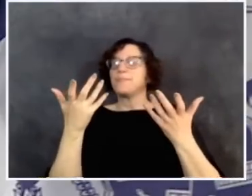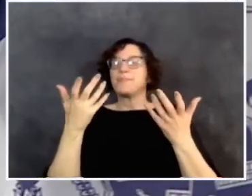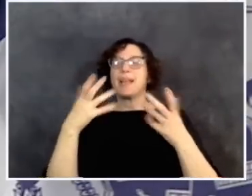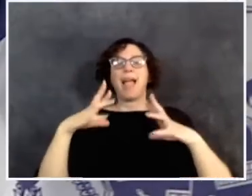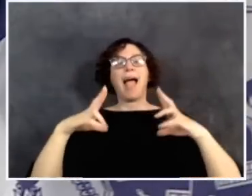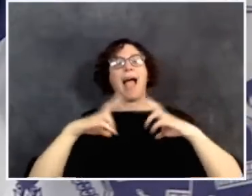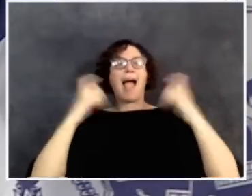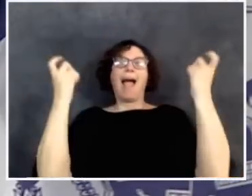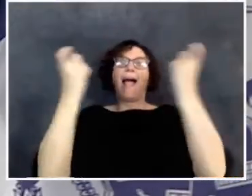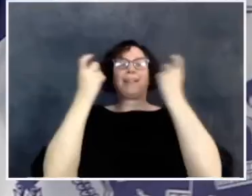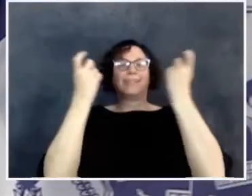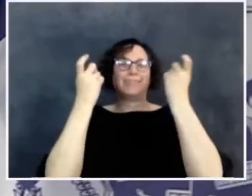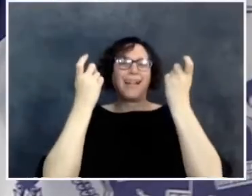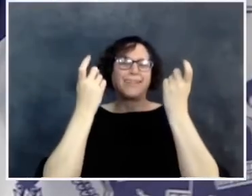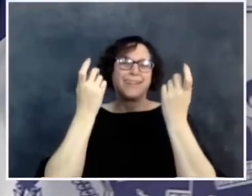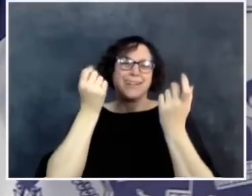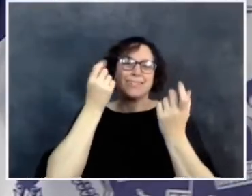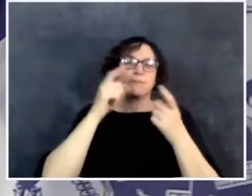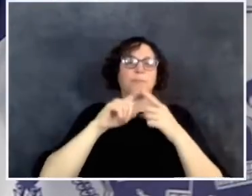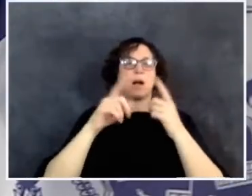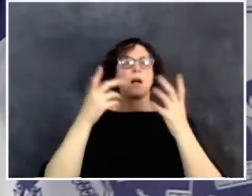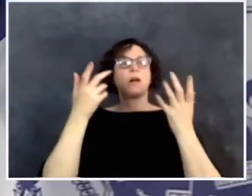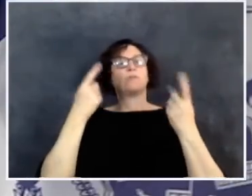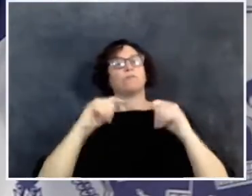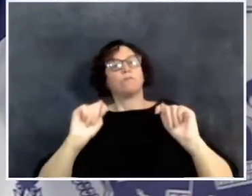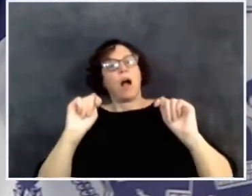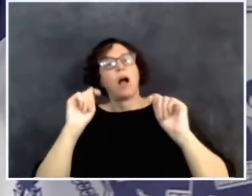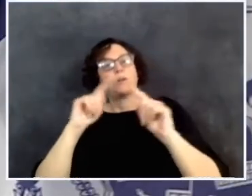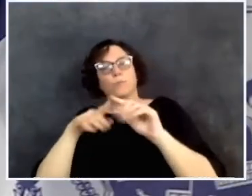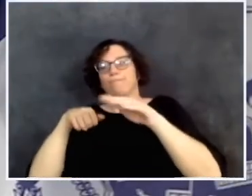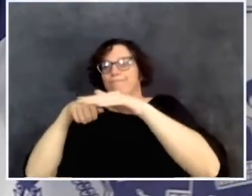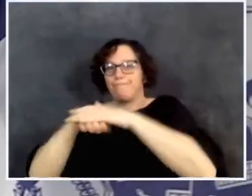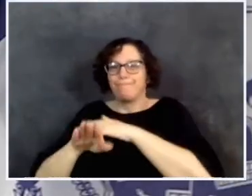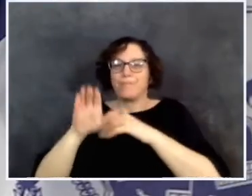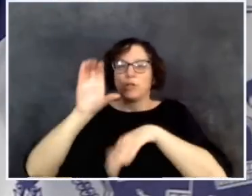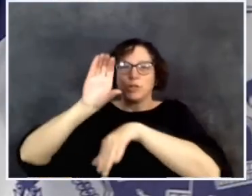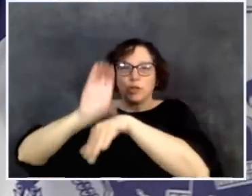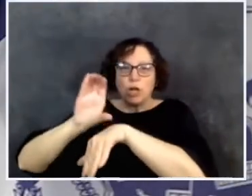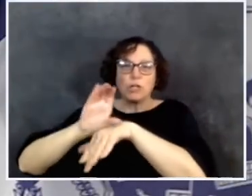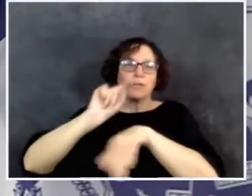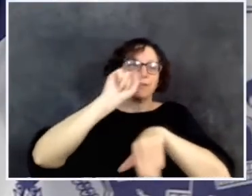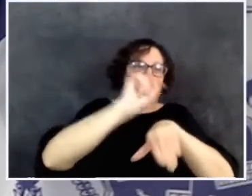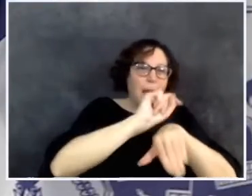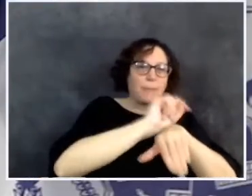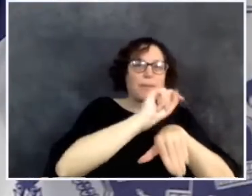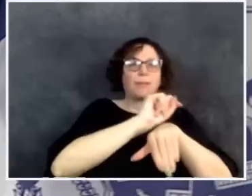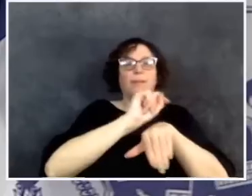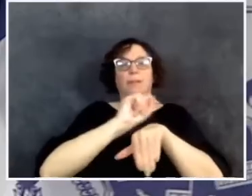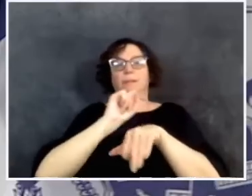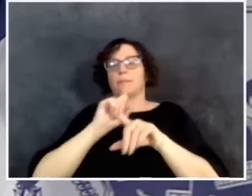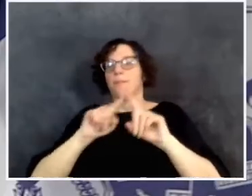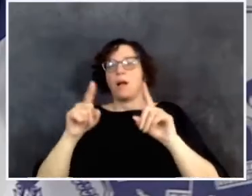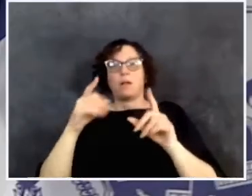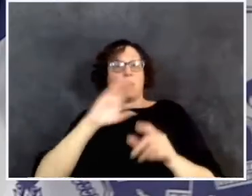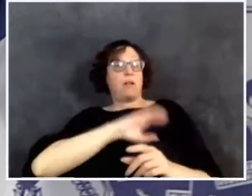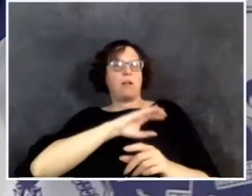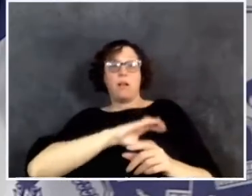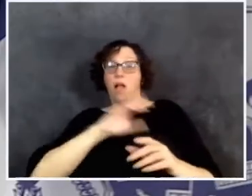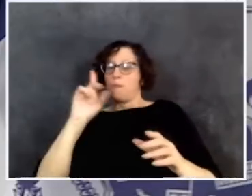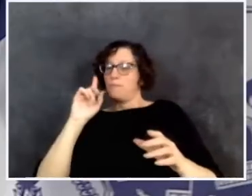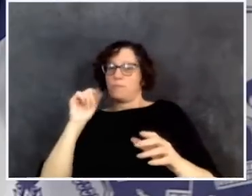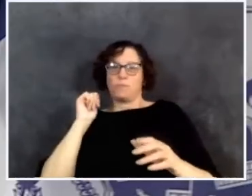houses of worship, the NYPD would meet them there and turn them back. And if we had to lock the doors, we'd lock it. If we had